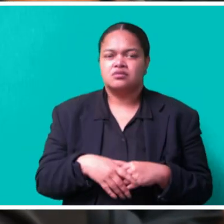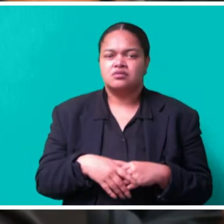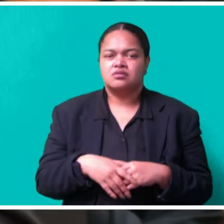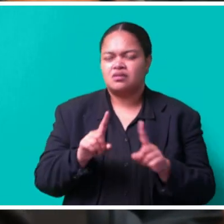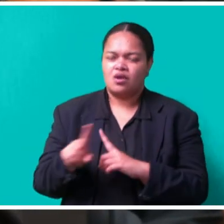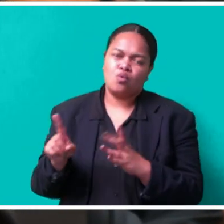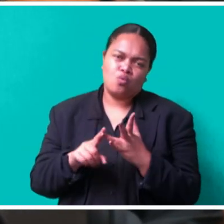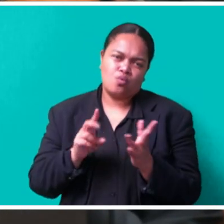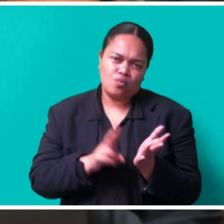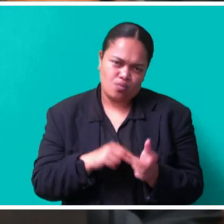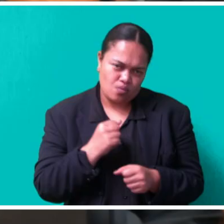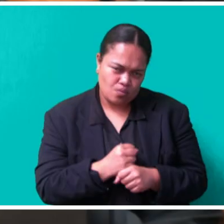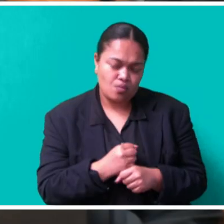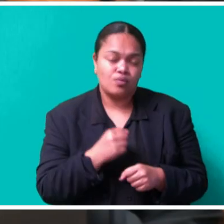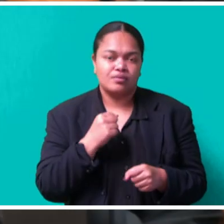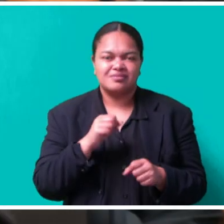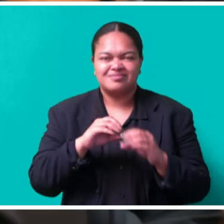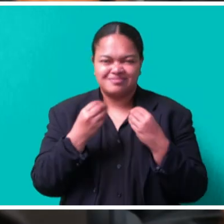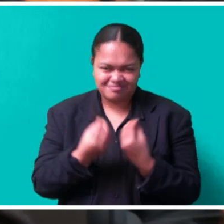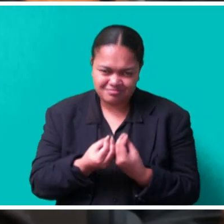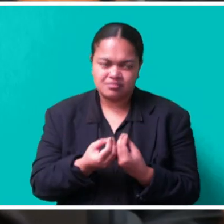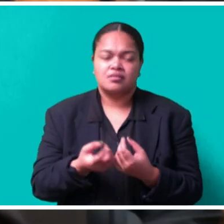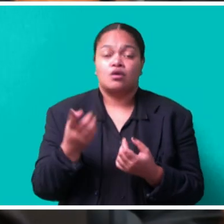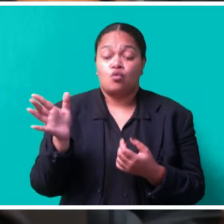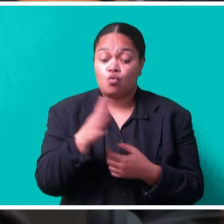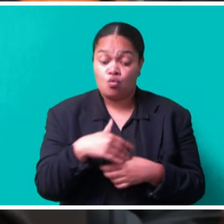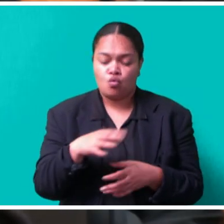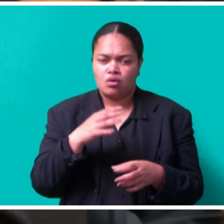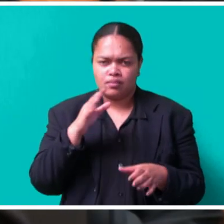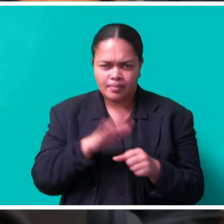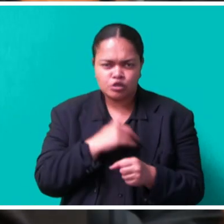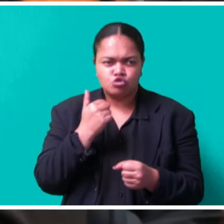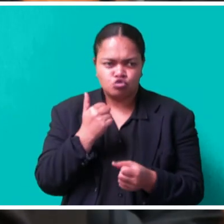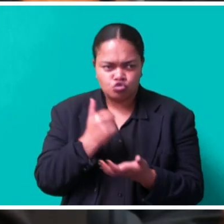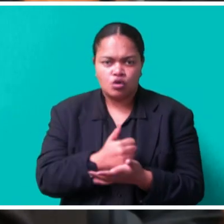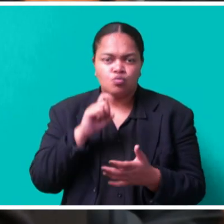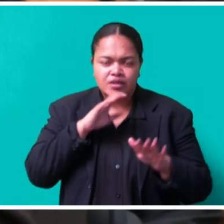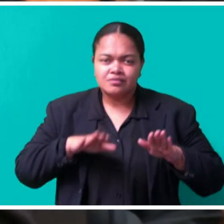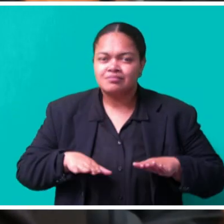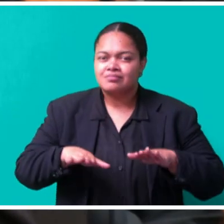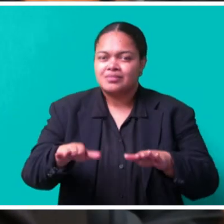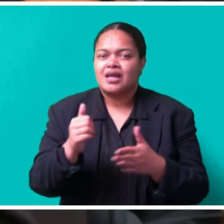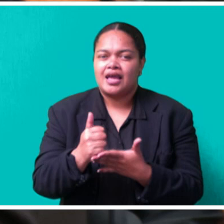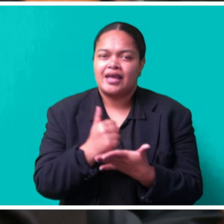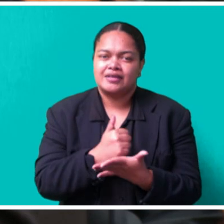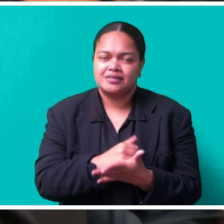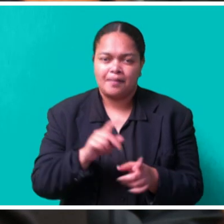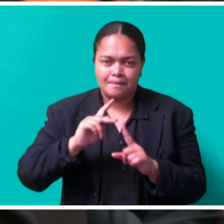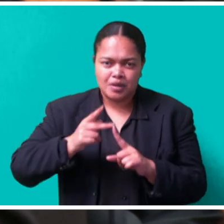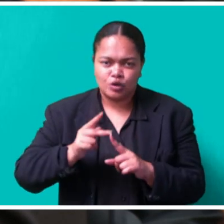partners. Its core function is to ensure that all sectors act in a coordinated, prioritized,